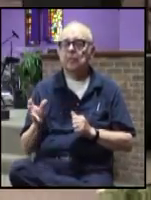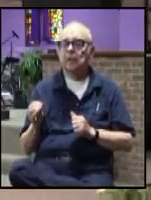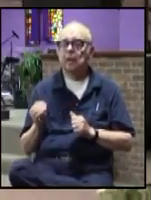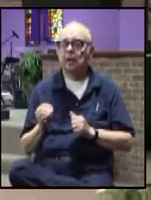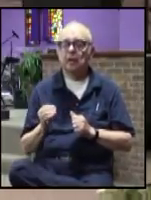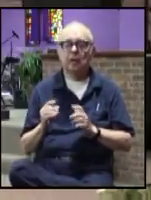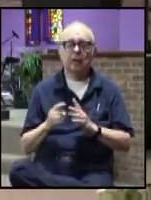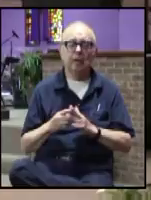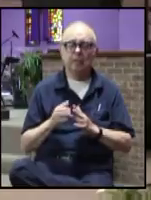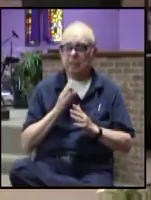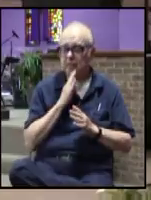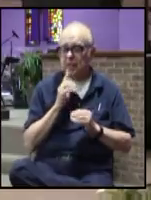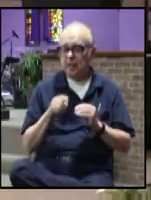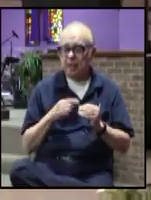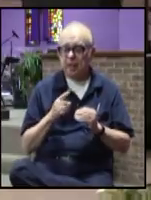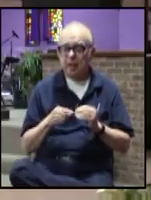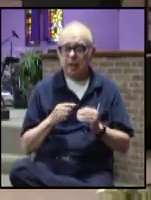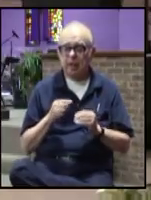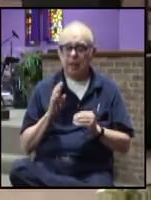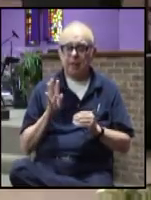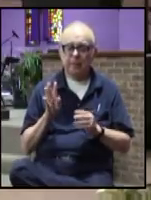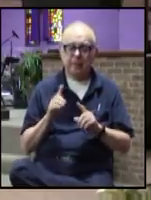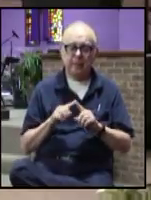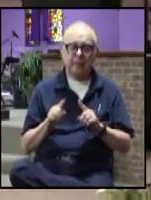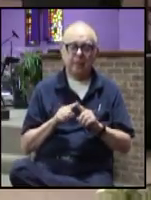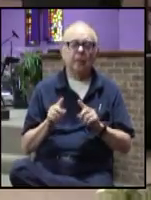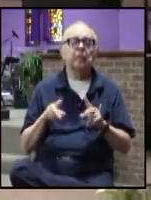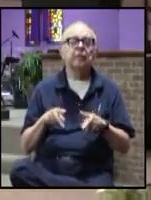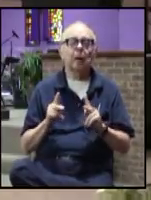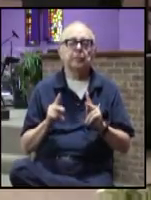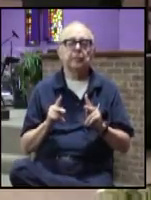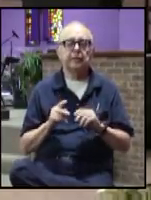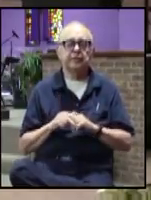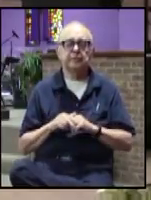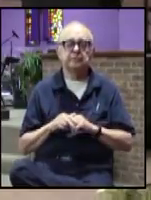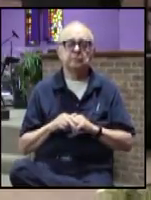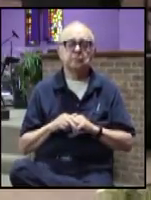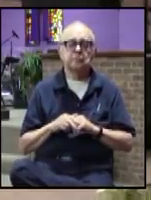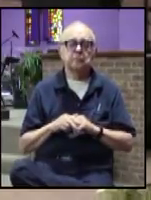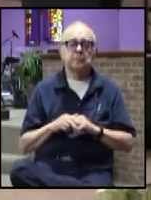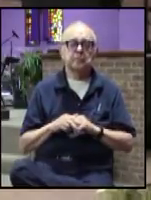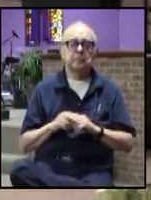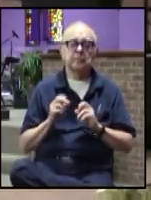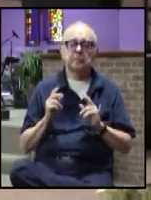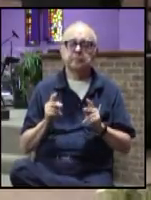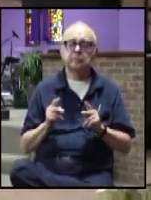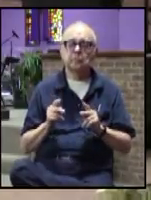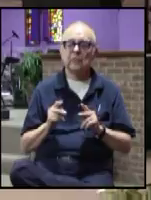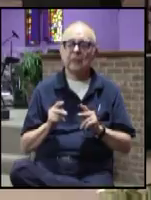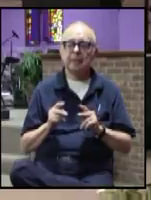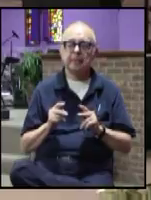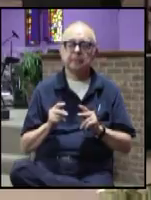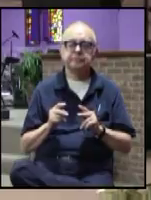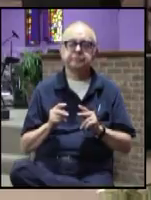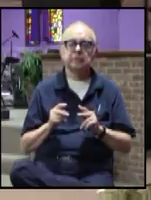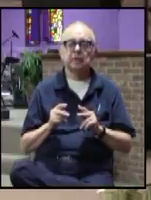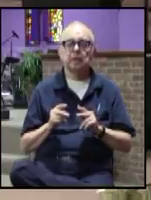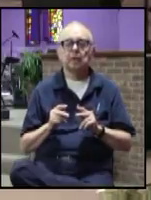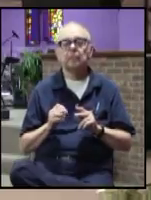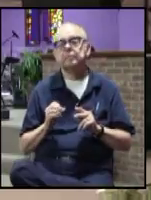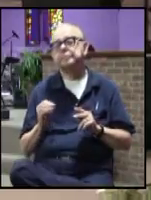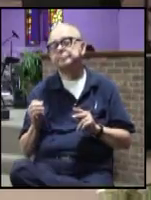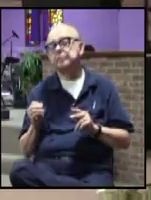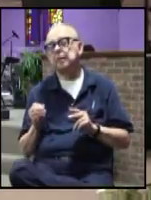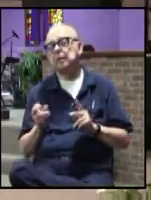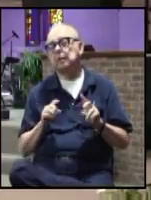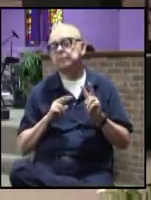So, let's start talking about these 4 kinds of opportunities. Okay?